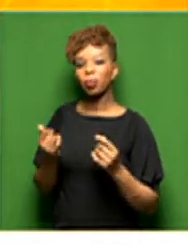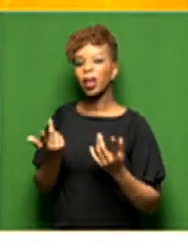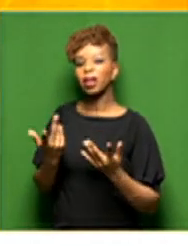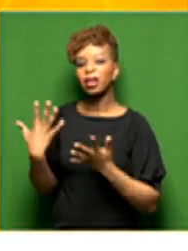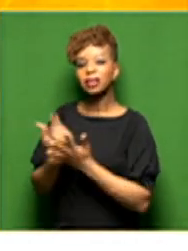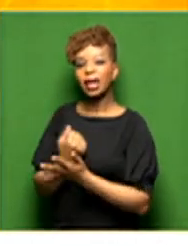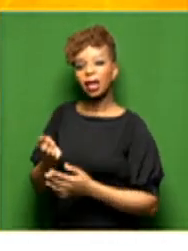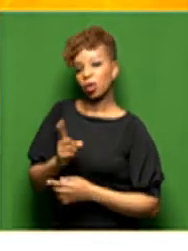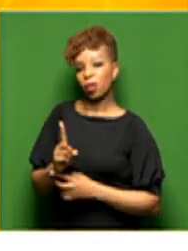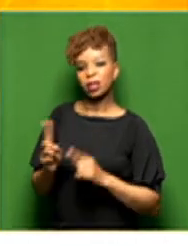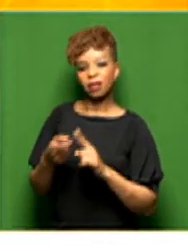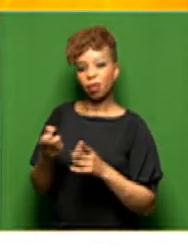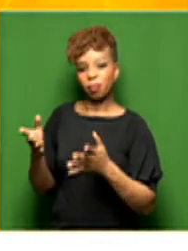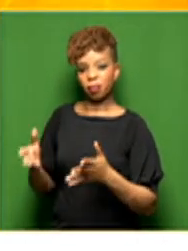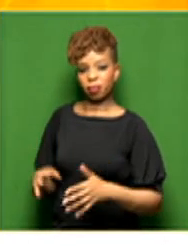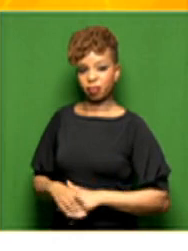watching?